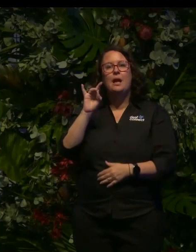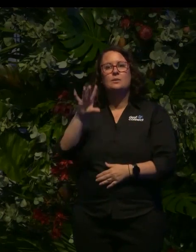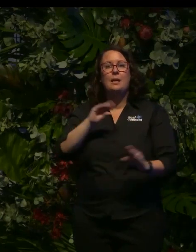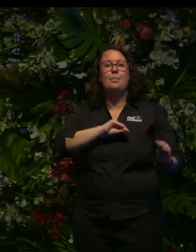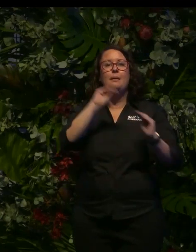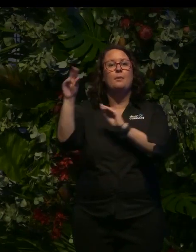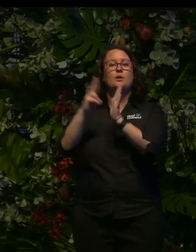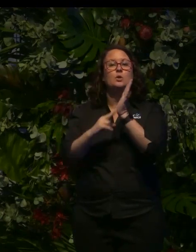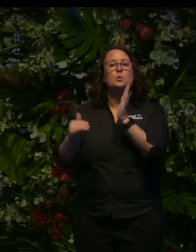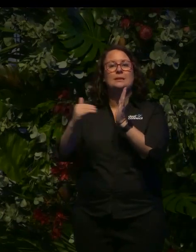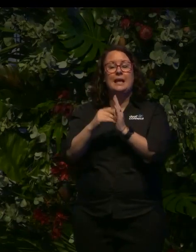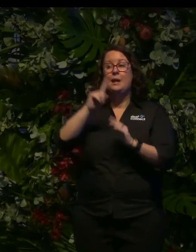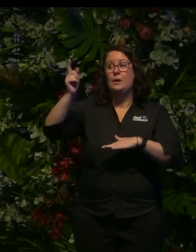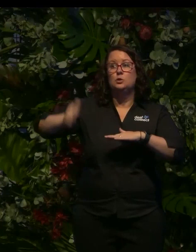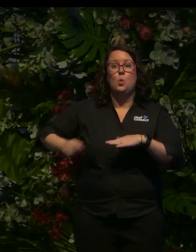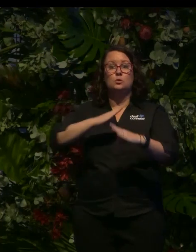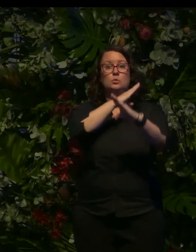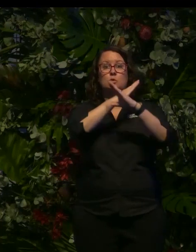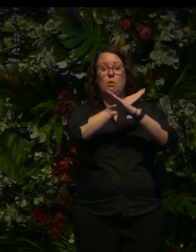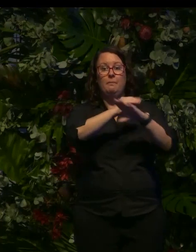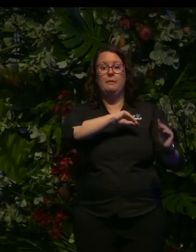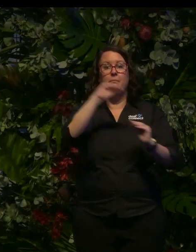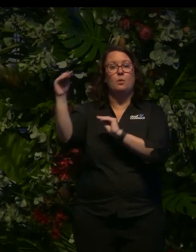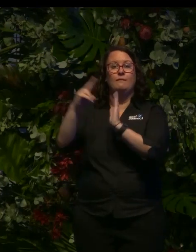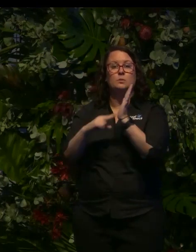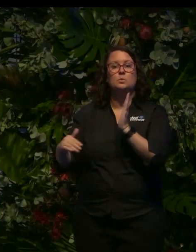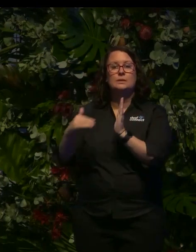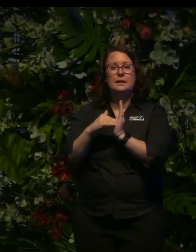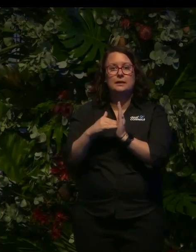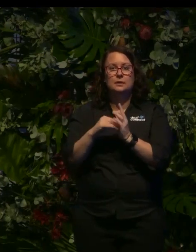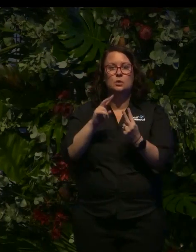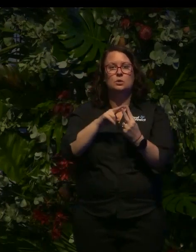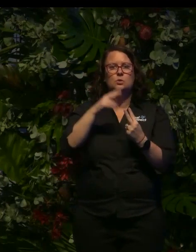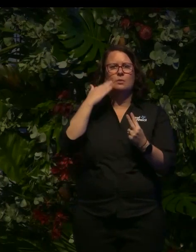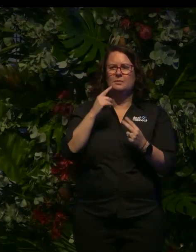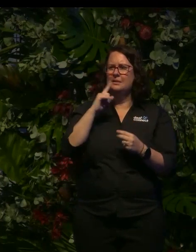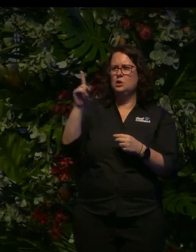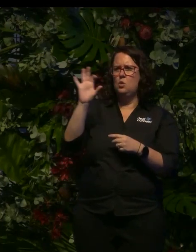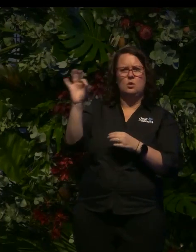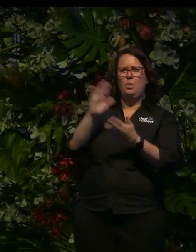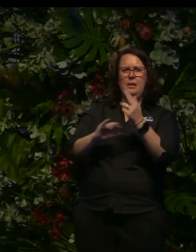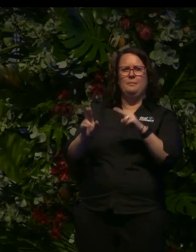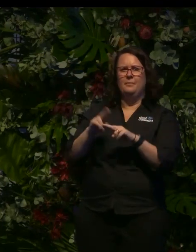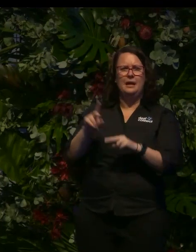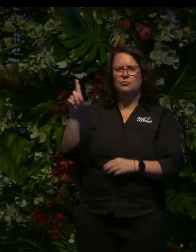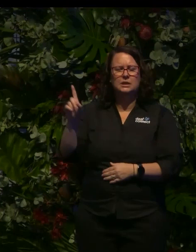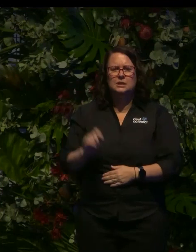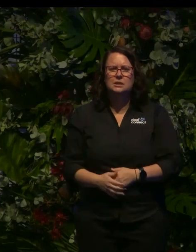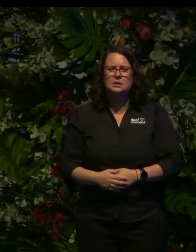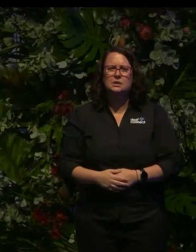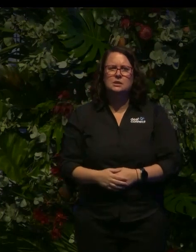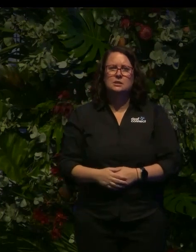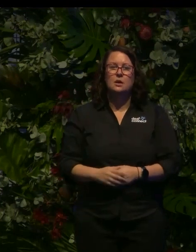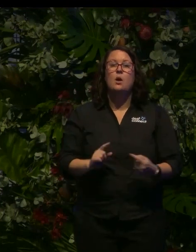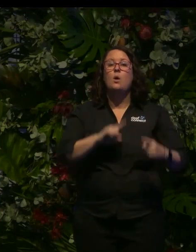move to New Zealand. He went to court to stop them, and the women responded, well, you're not a parent. It ultimately ended up